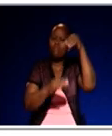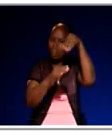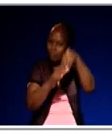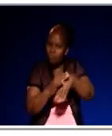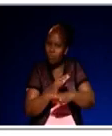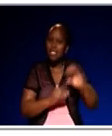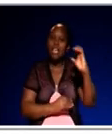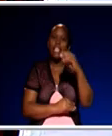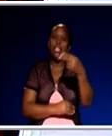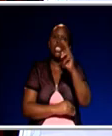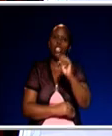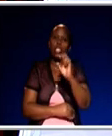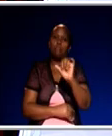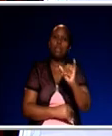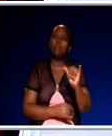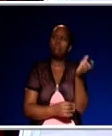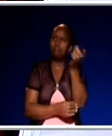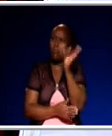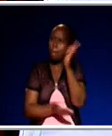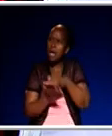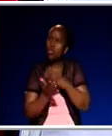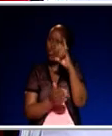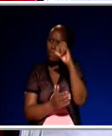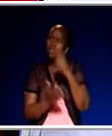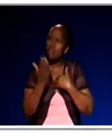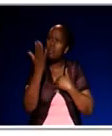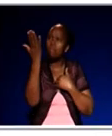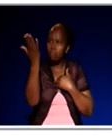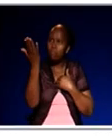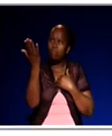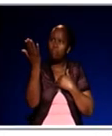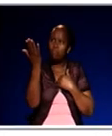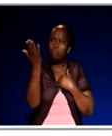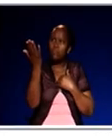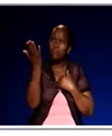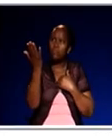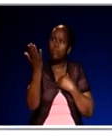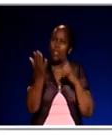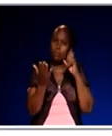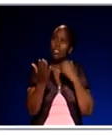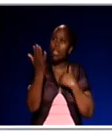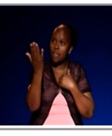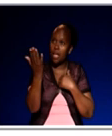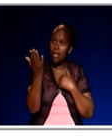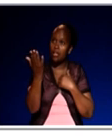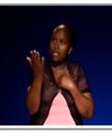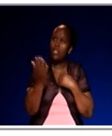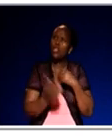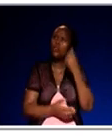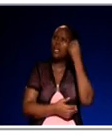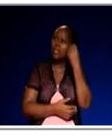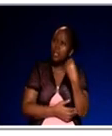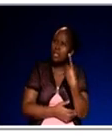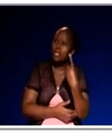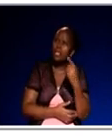the chimney. We can get back to the main diagram. We can get back to the main diagram that we had looked at, and from there you can be able to